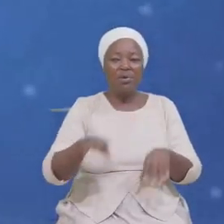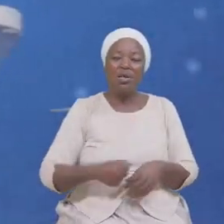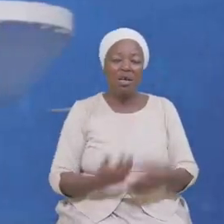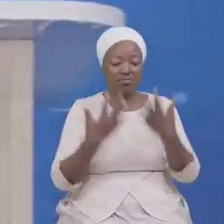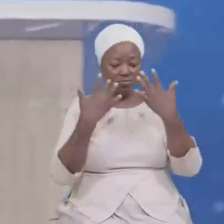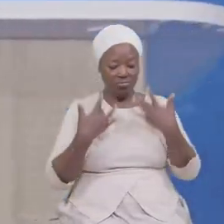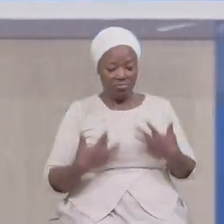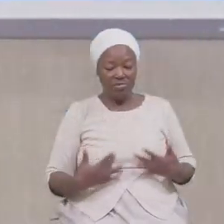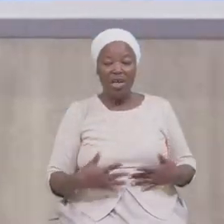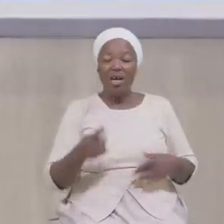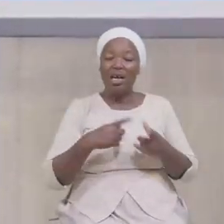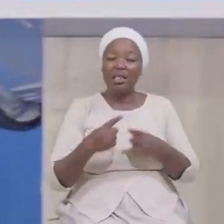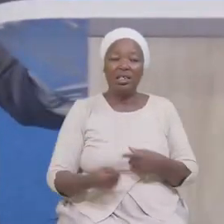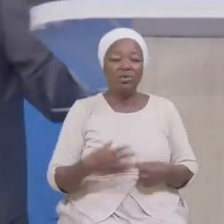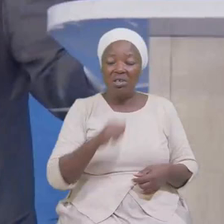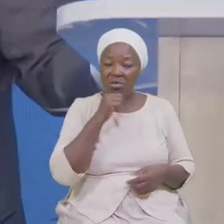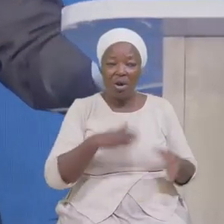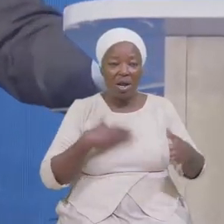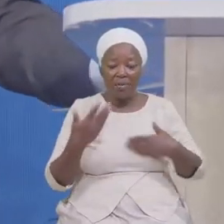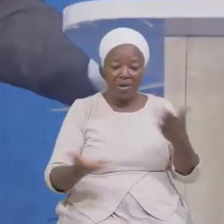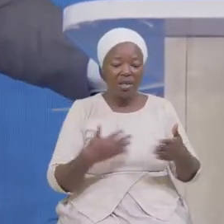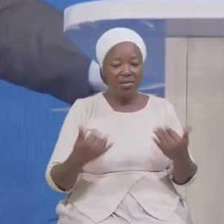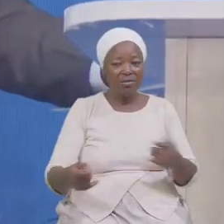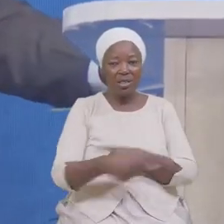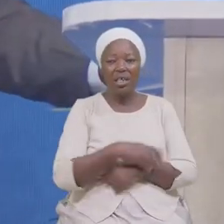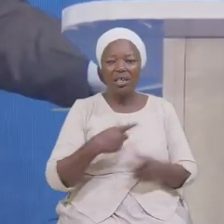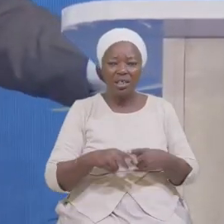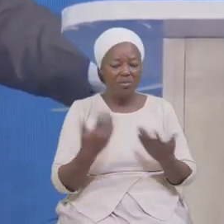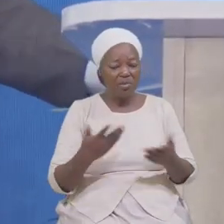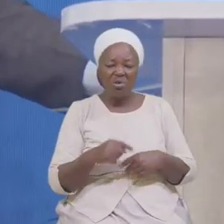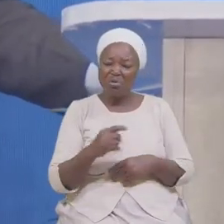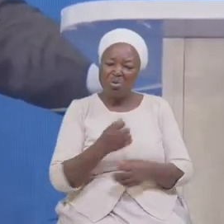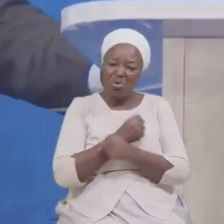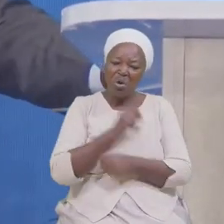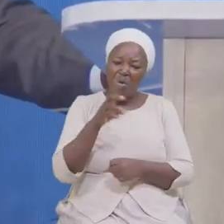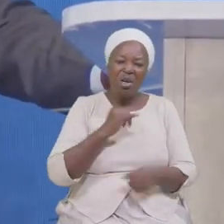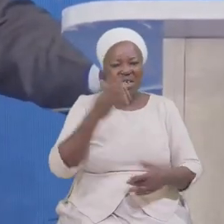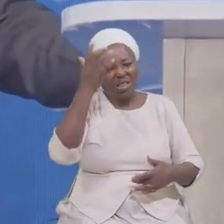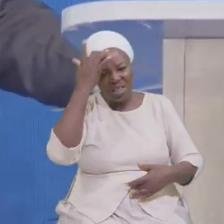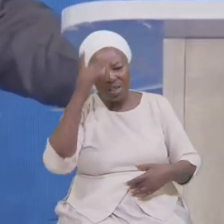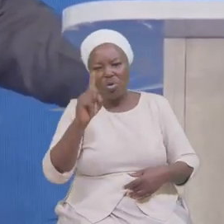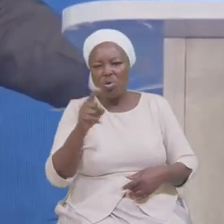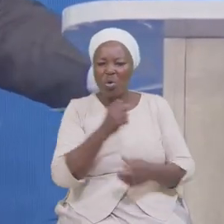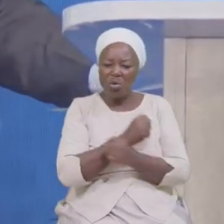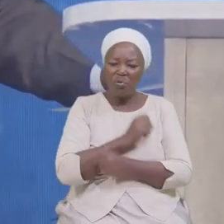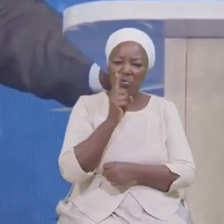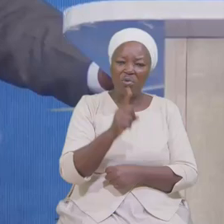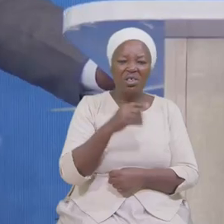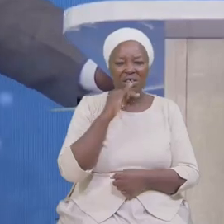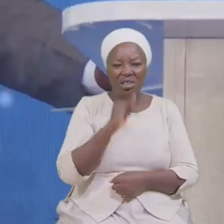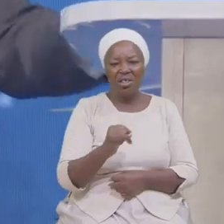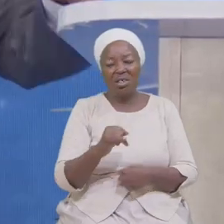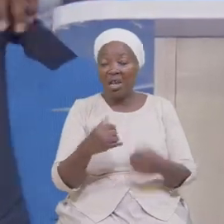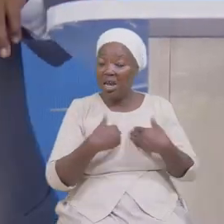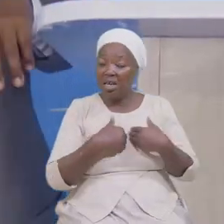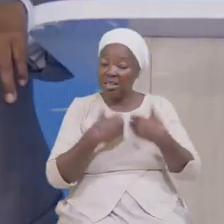today because your loved one is down, your loved one is sick, or your loved one has deserted you,